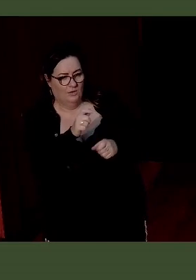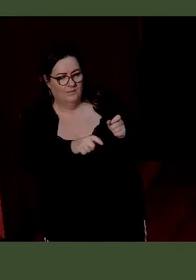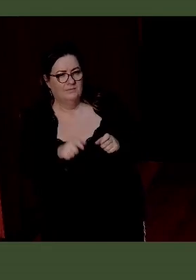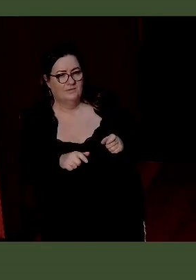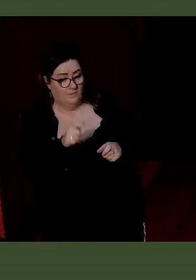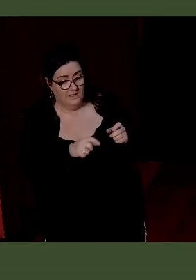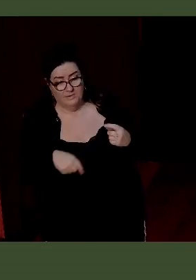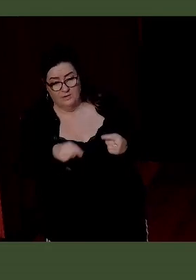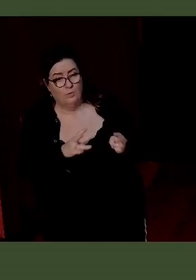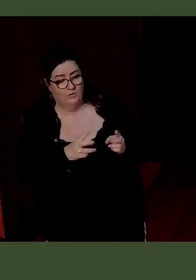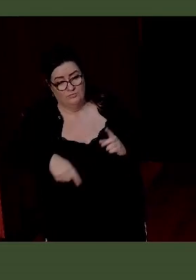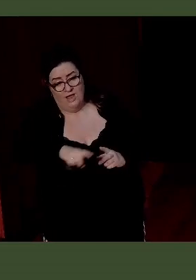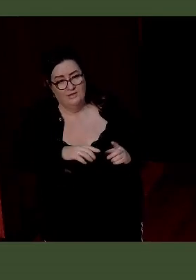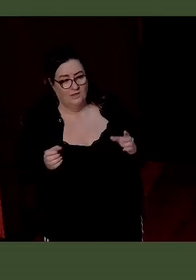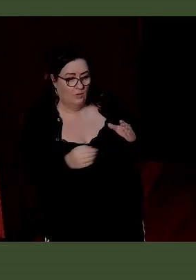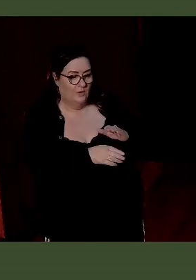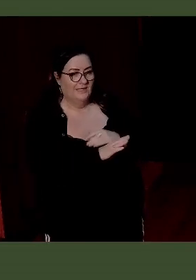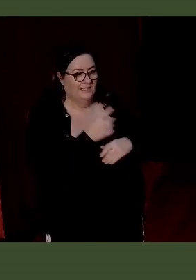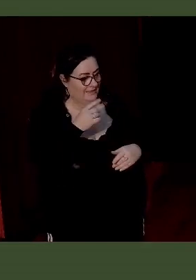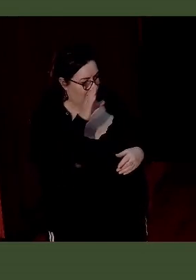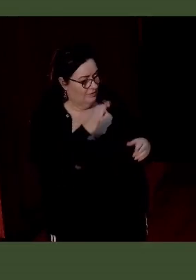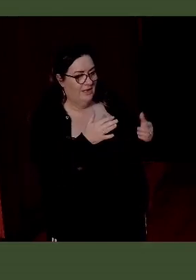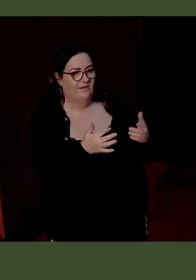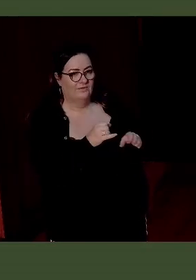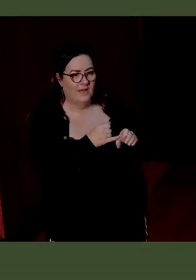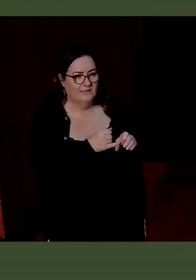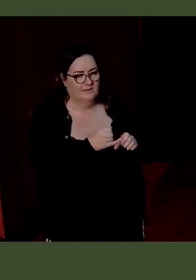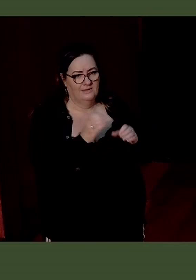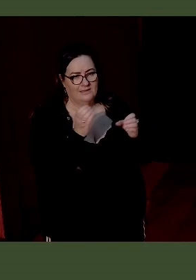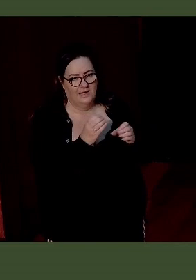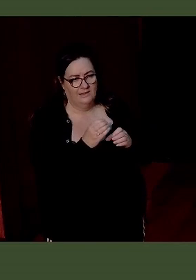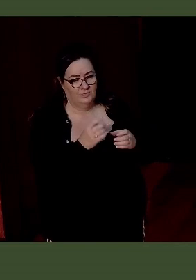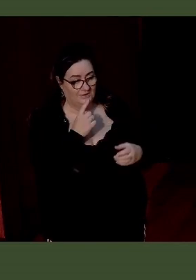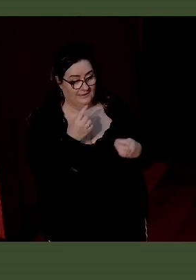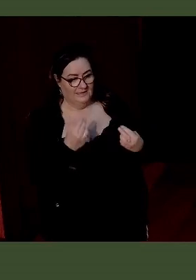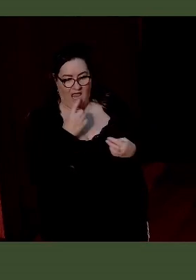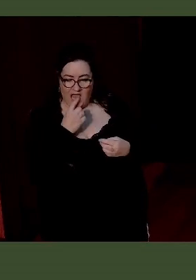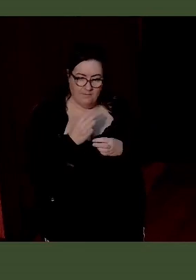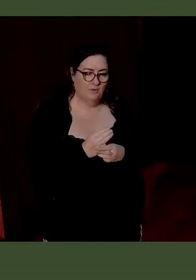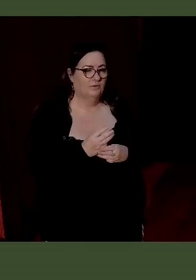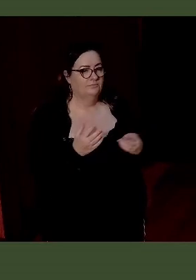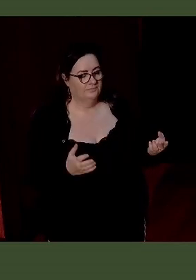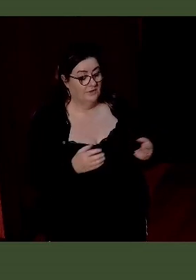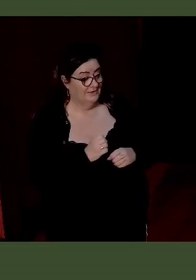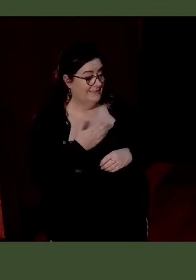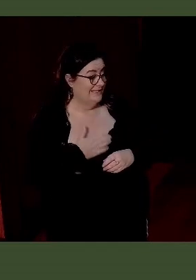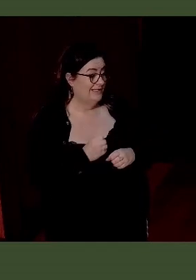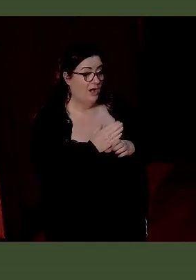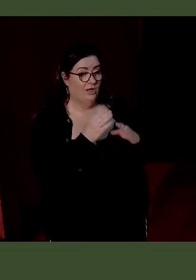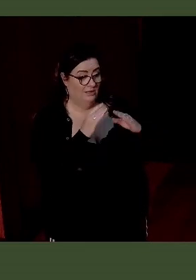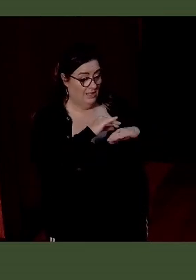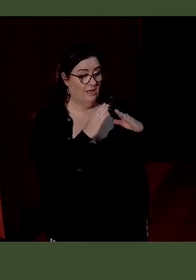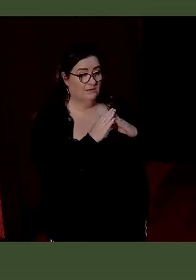go to the workhouse hospital and you got local hospital care without having to be destitute. And almost all of those hospitals were run